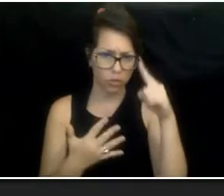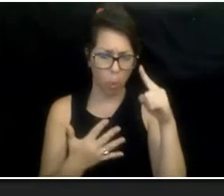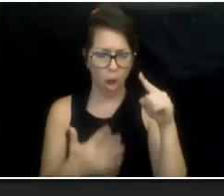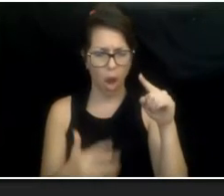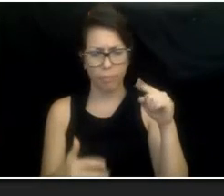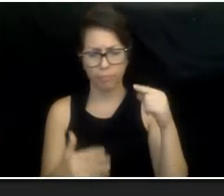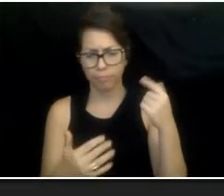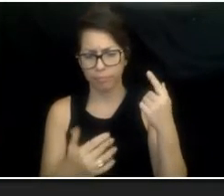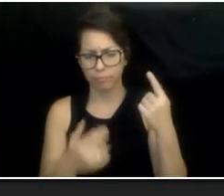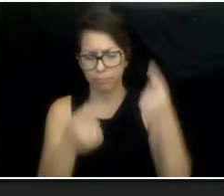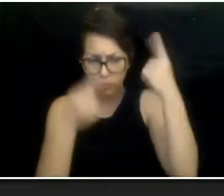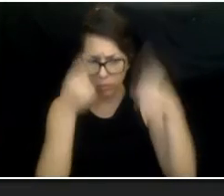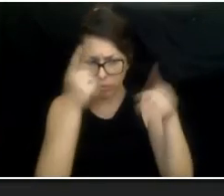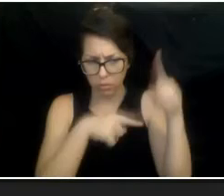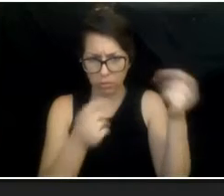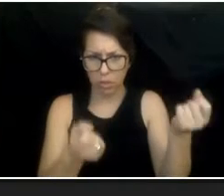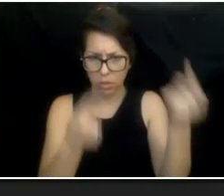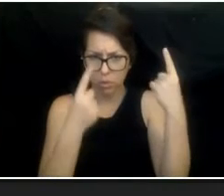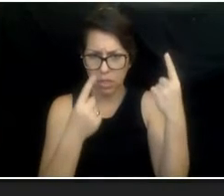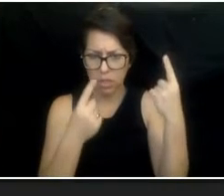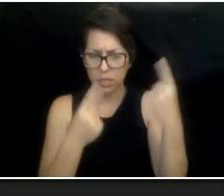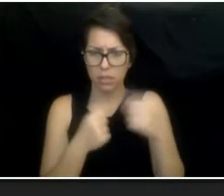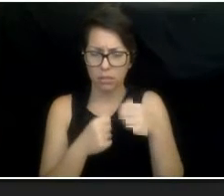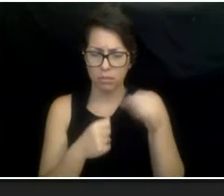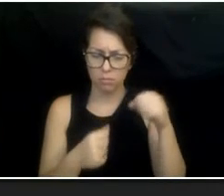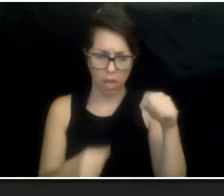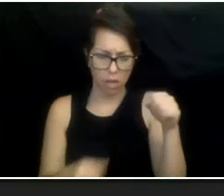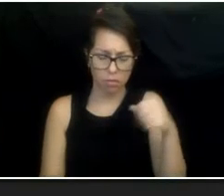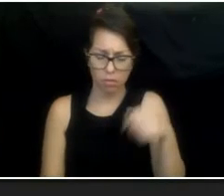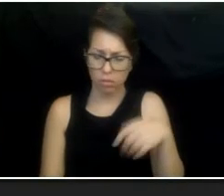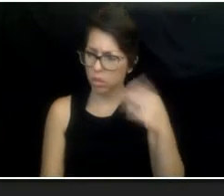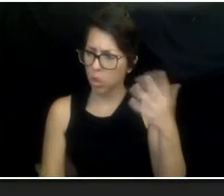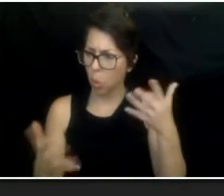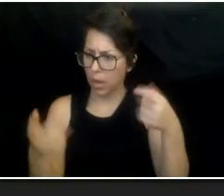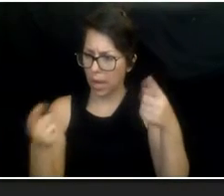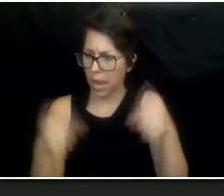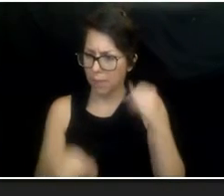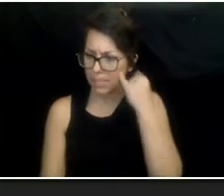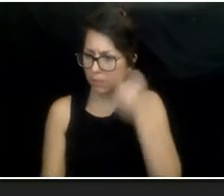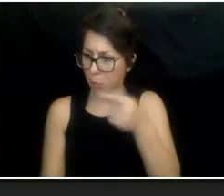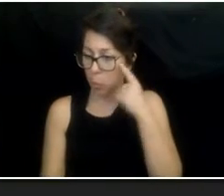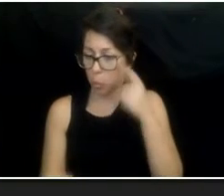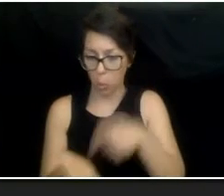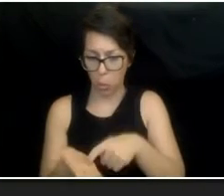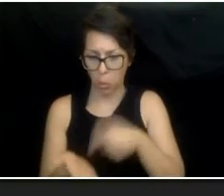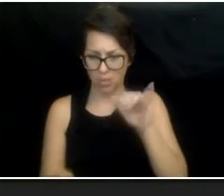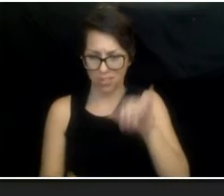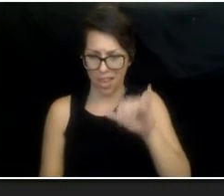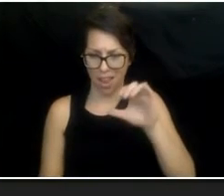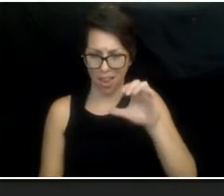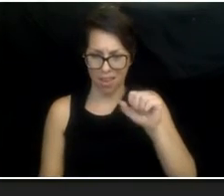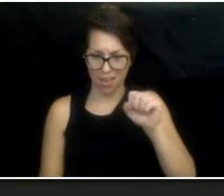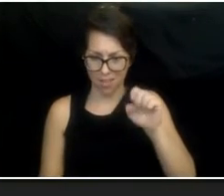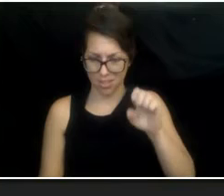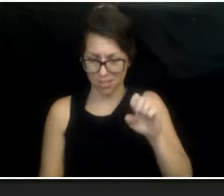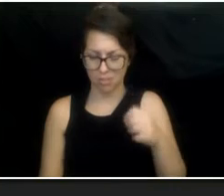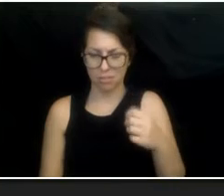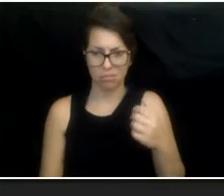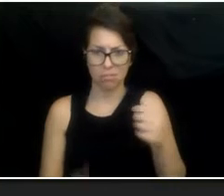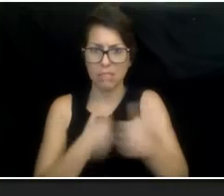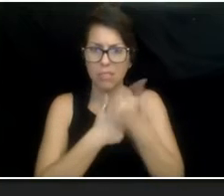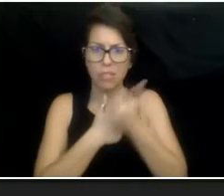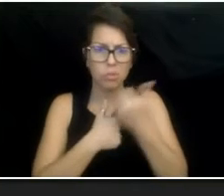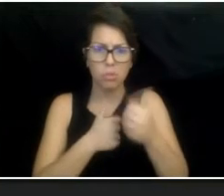location previously preco all of the housing options were book solid everyone had a